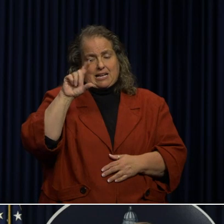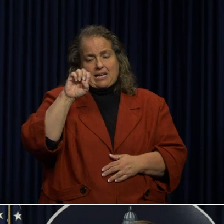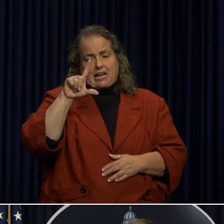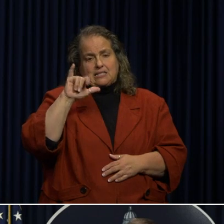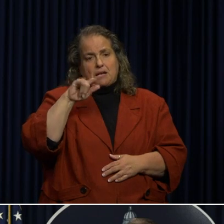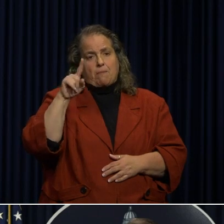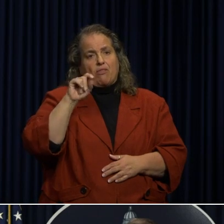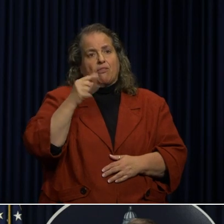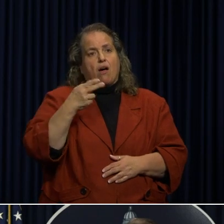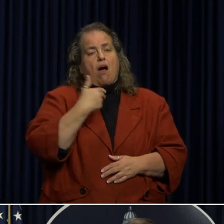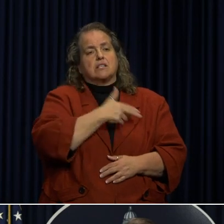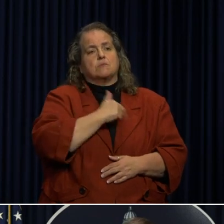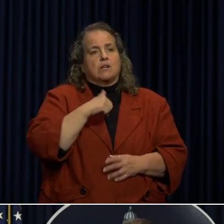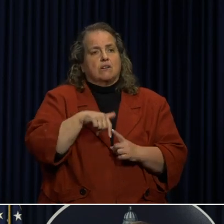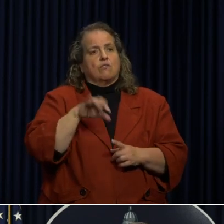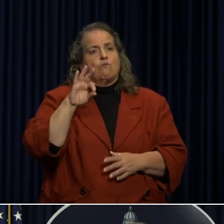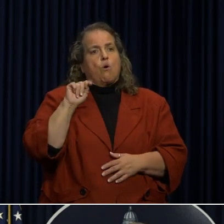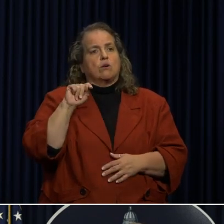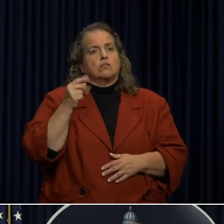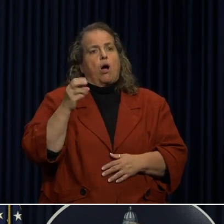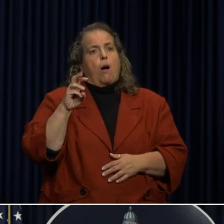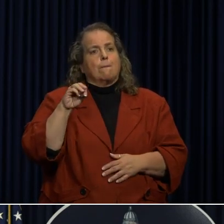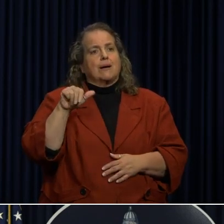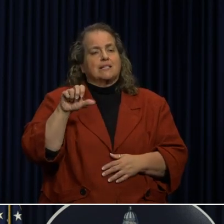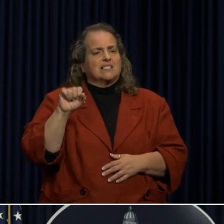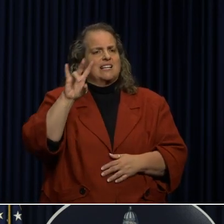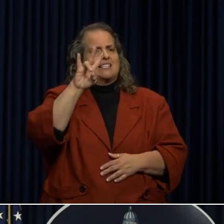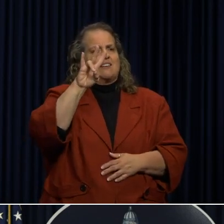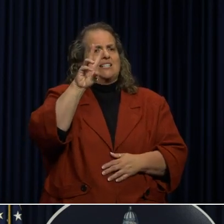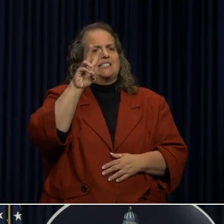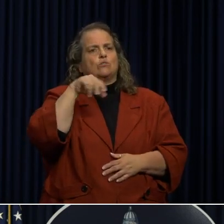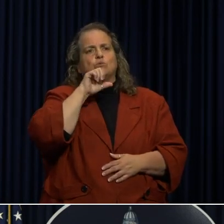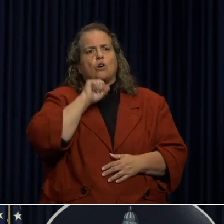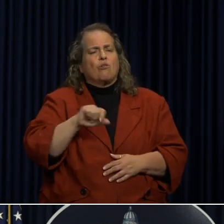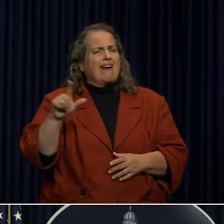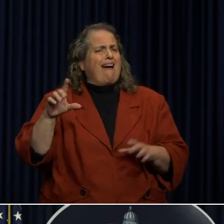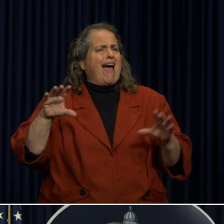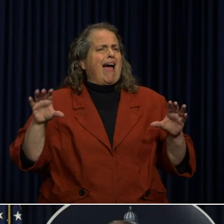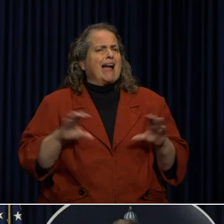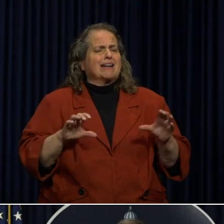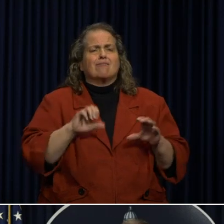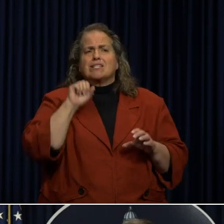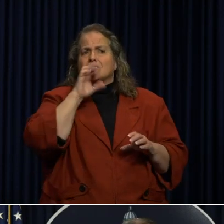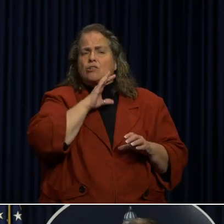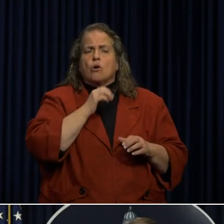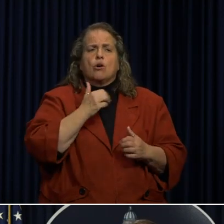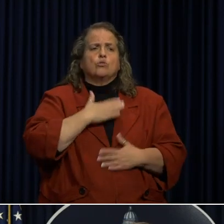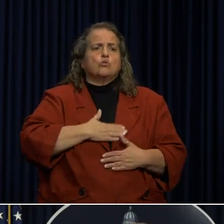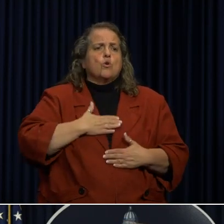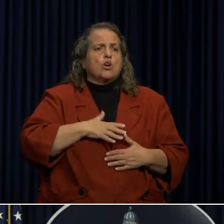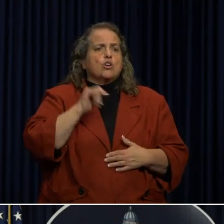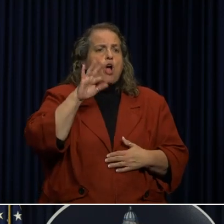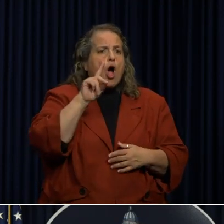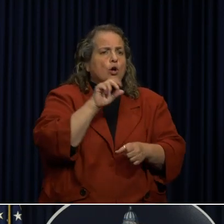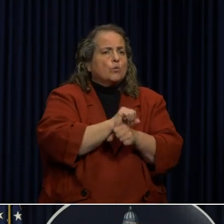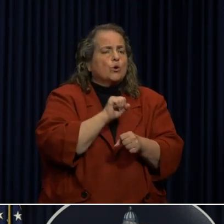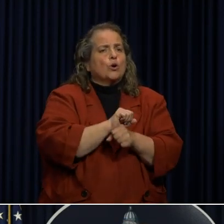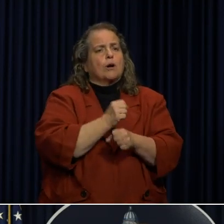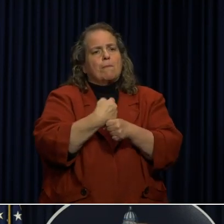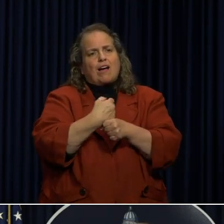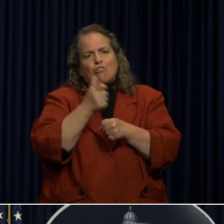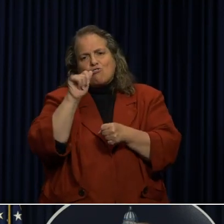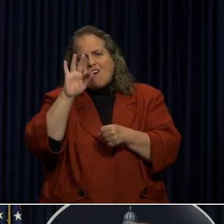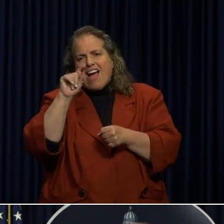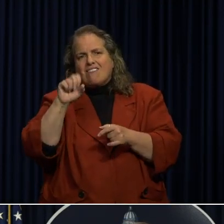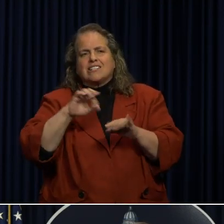She was 76 years old. Patsy was an active senior who enjoyed yard work, gardening, and making crafts. She